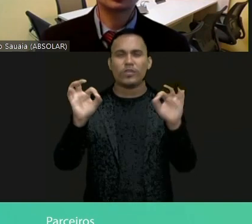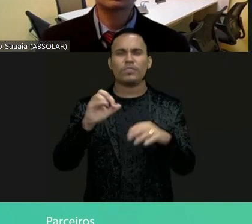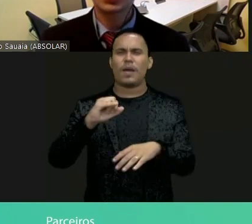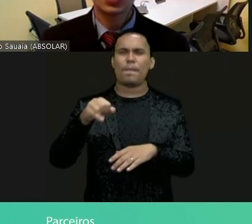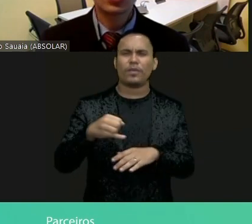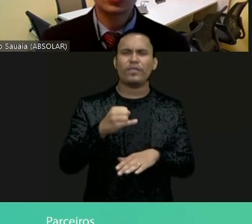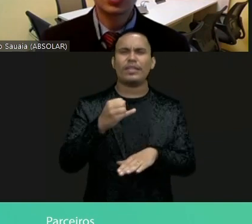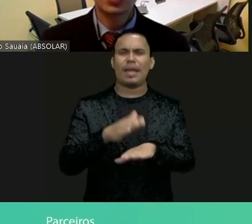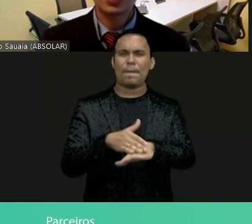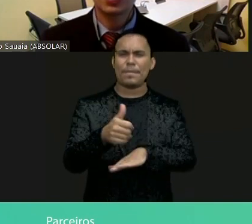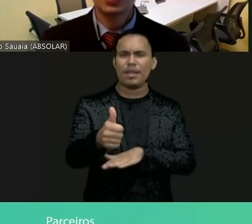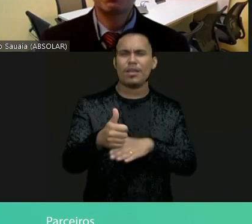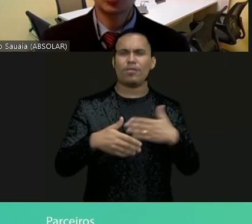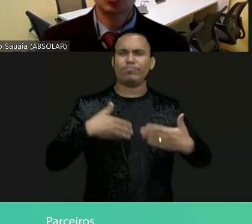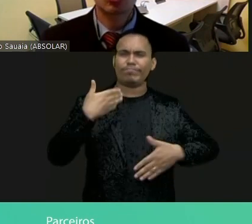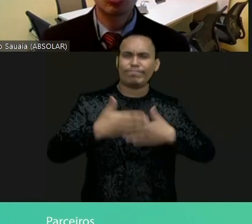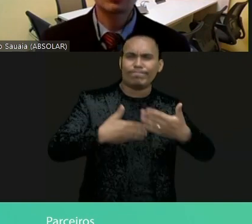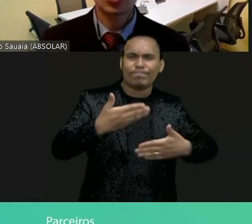combination